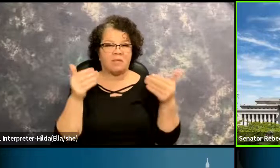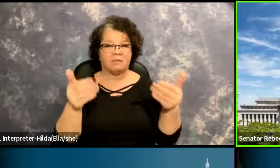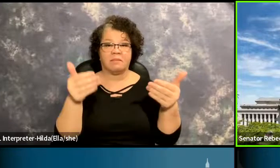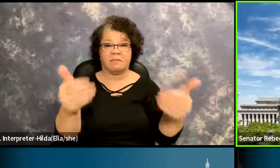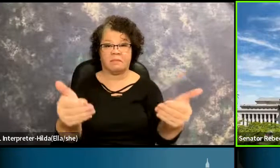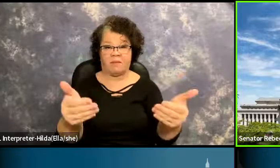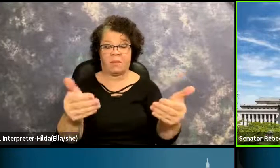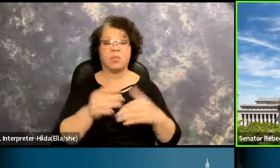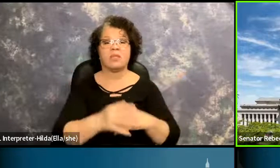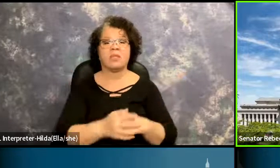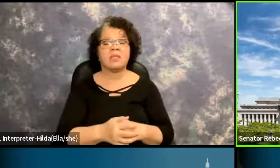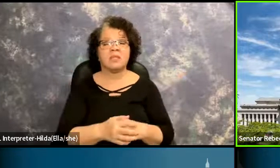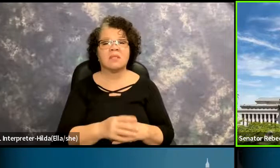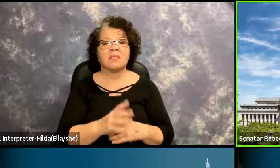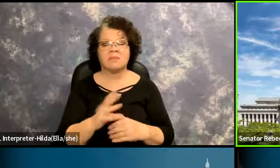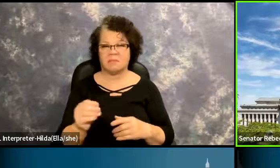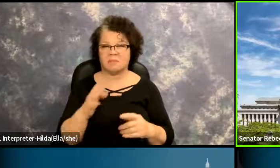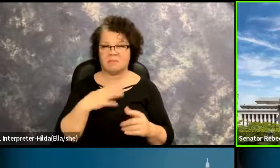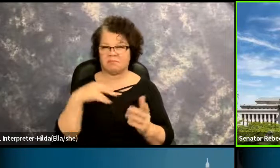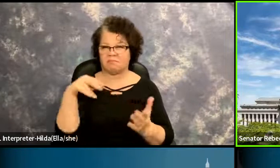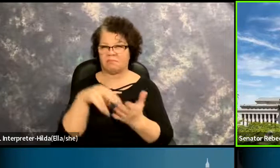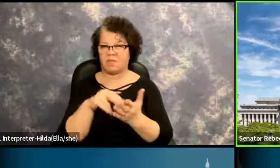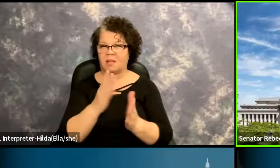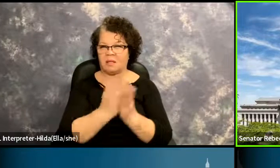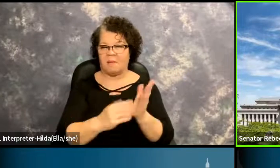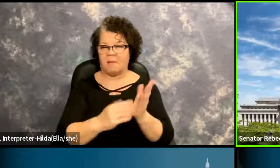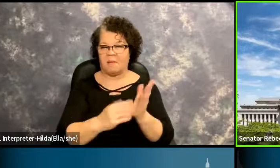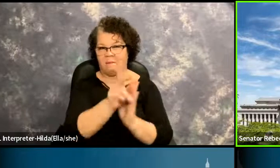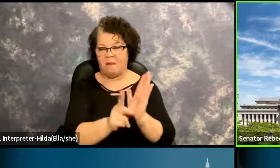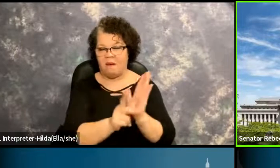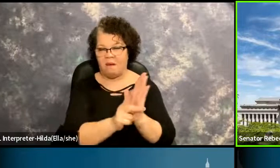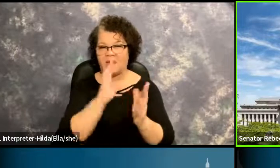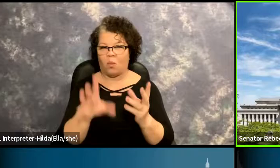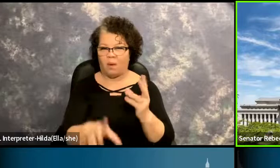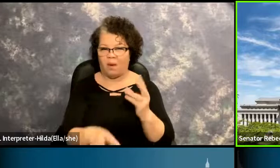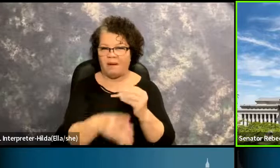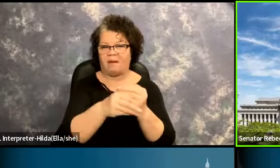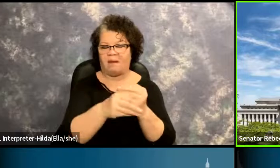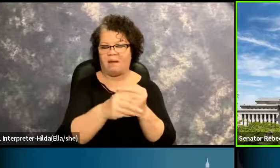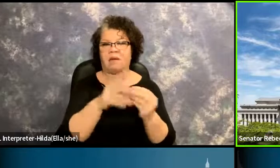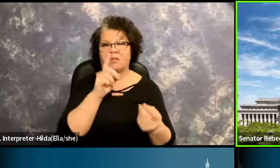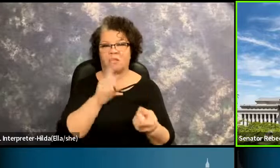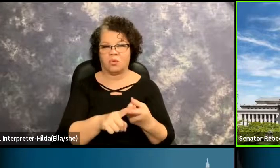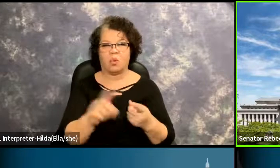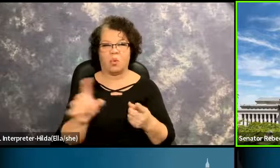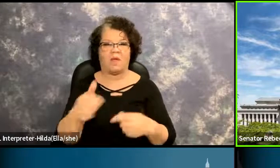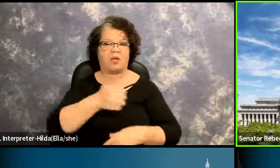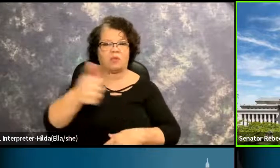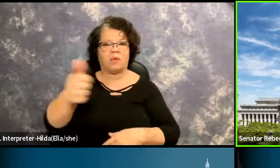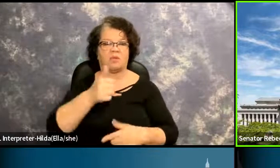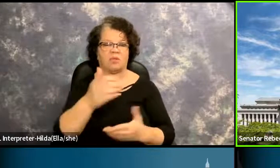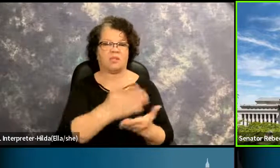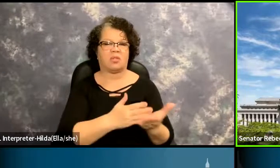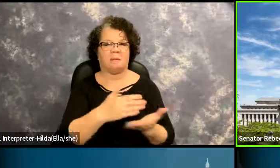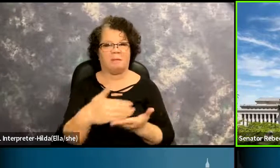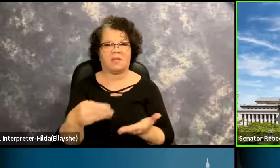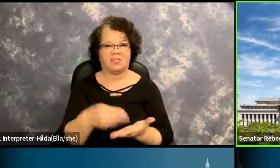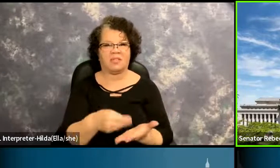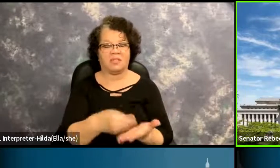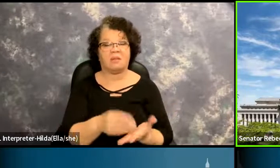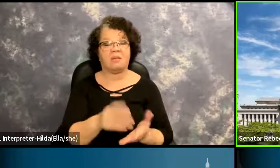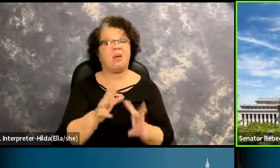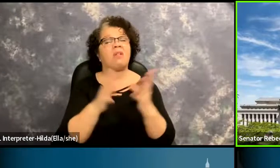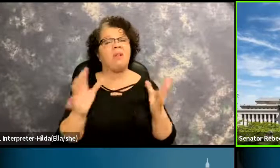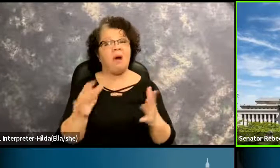look at some of the policy that we're embedding into the transportation budget. A lot of the programming will